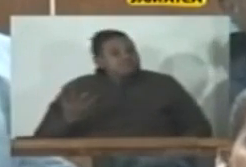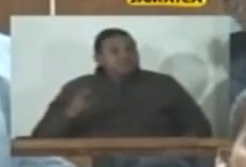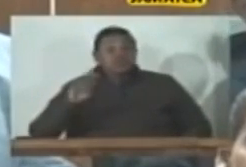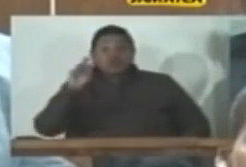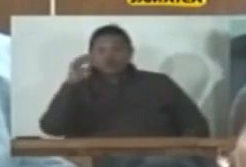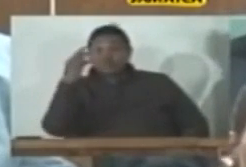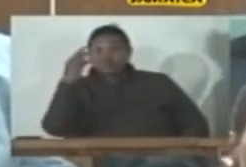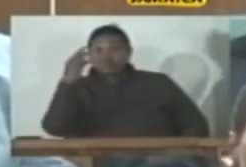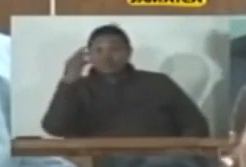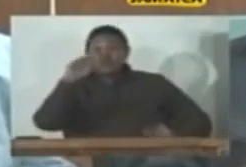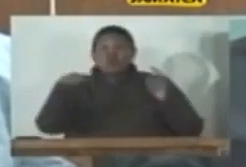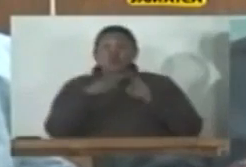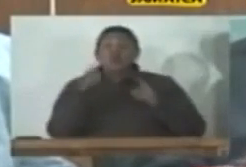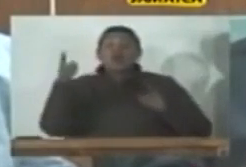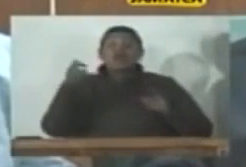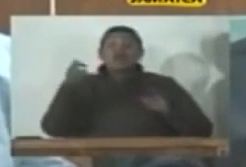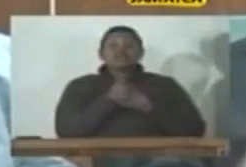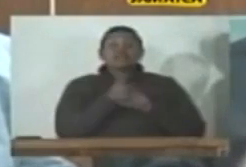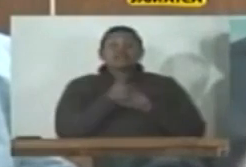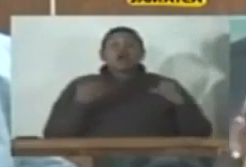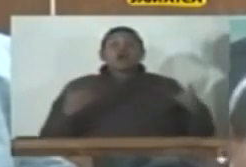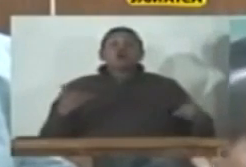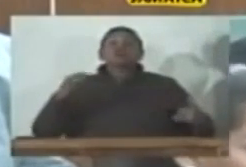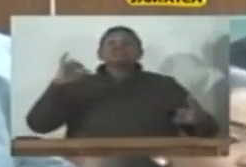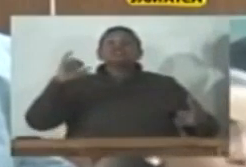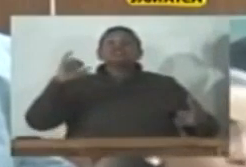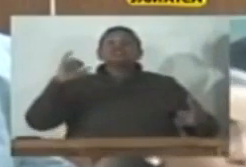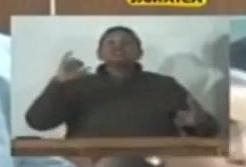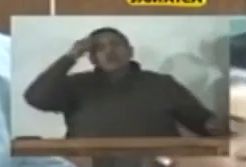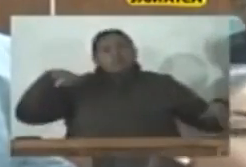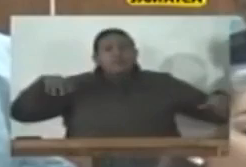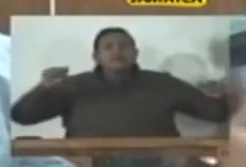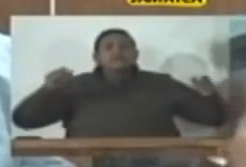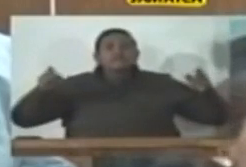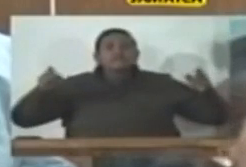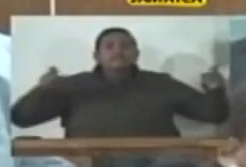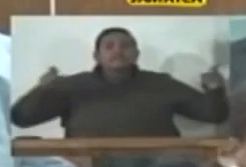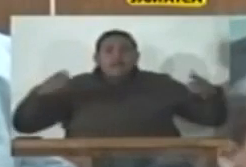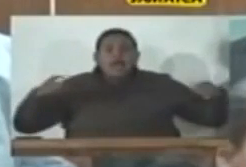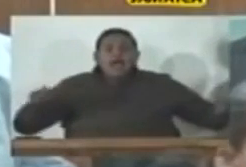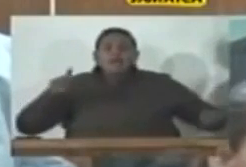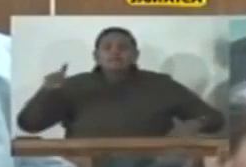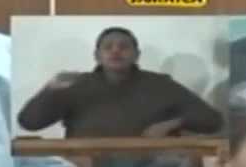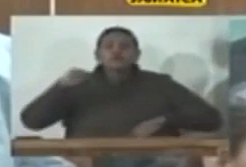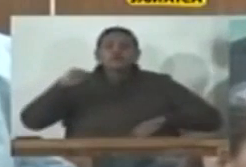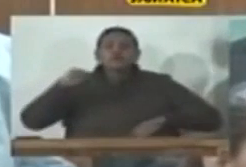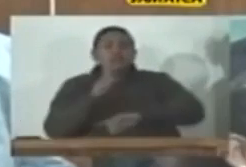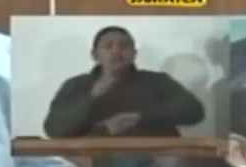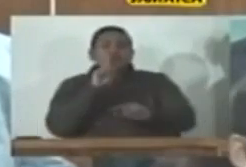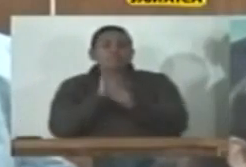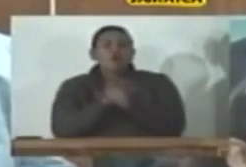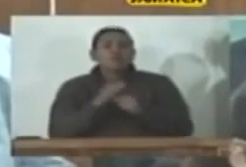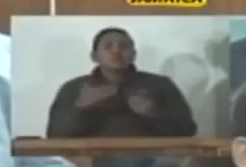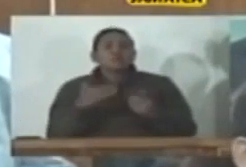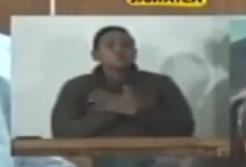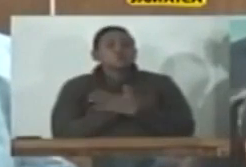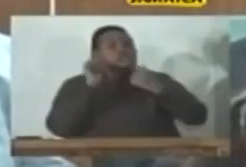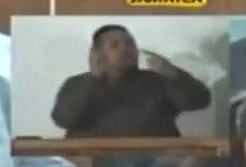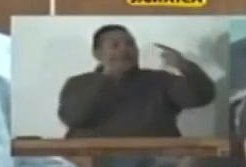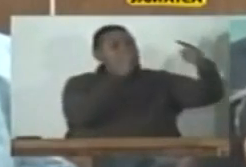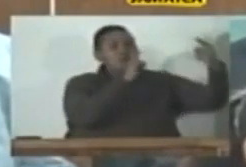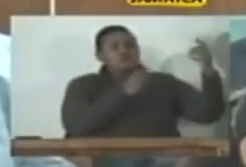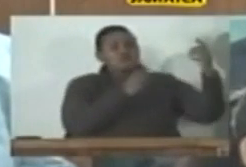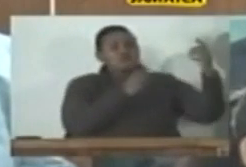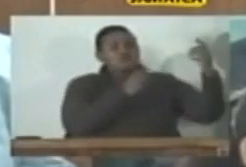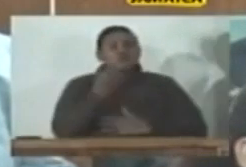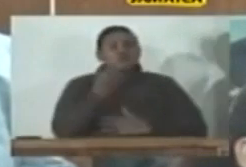power, you set and promised new targets for growth higher than those that had been set by the PNP in 2013.